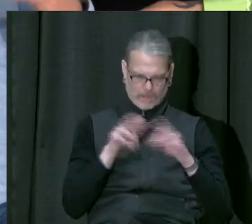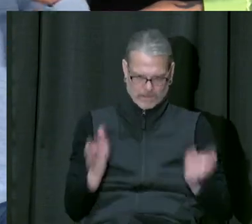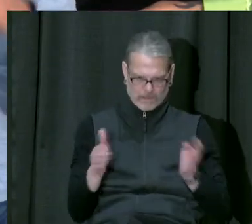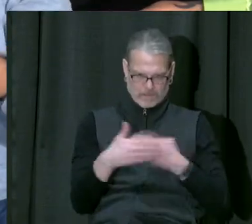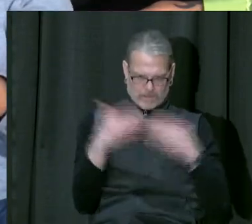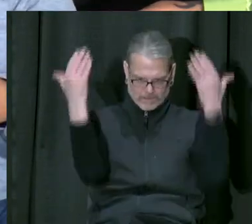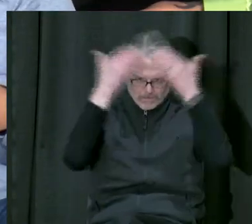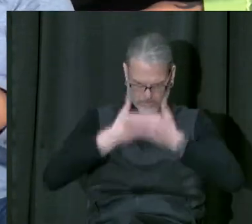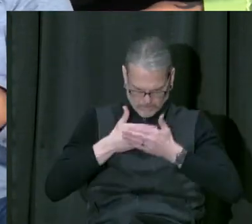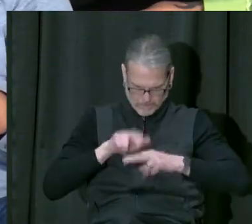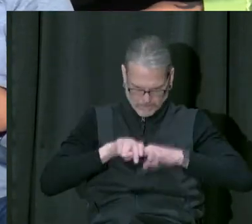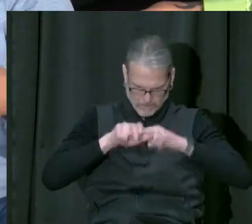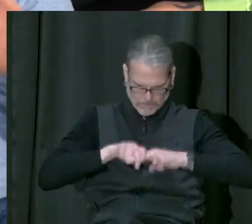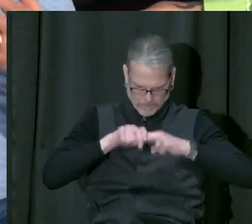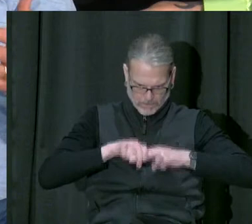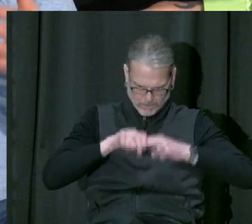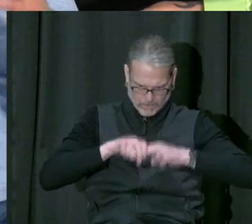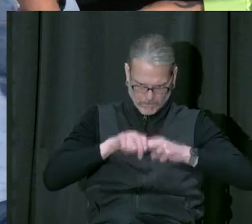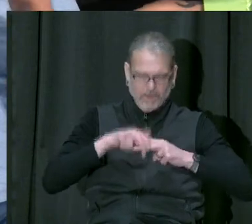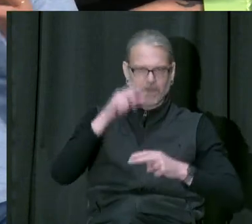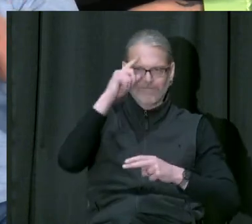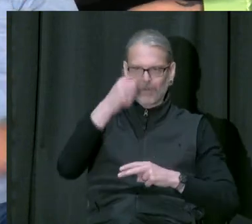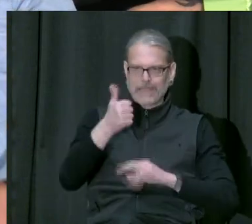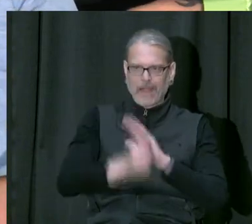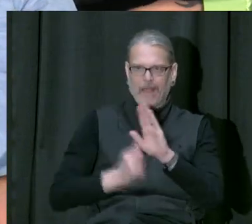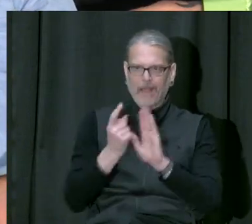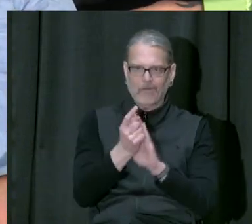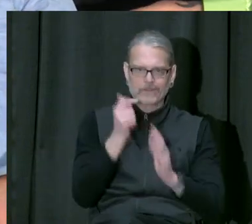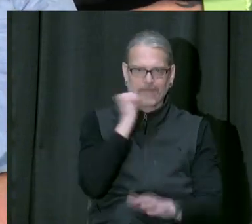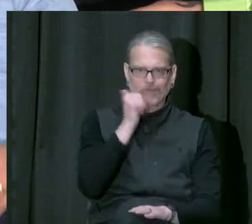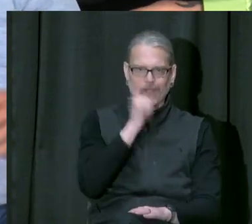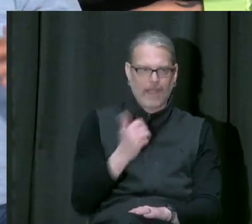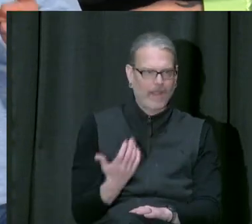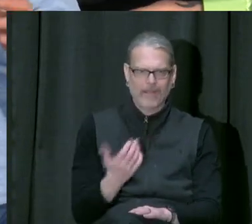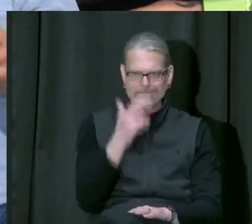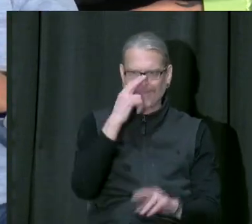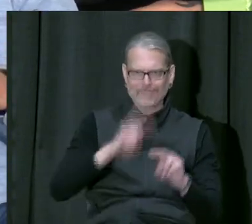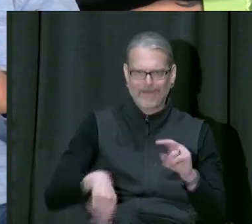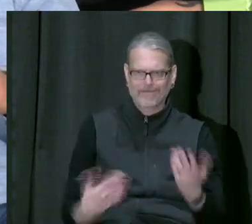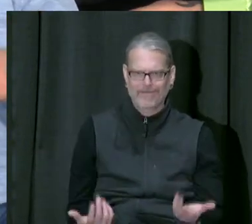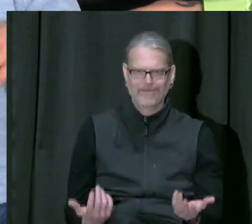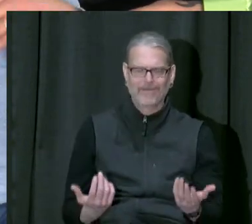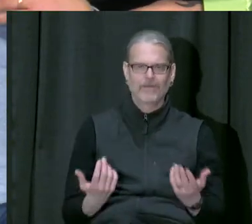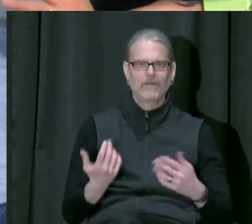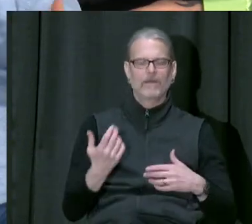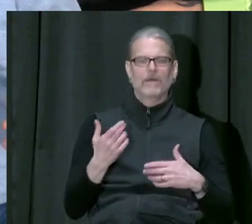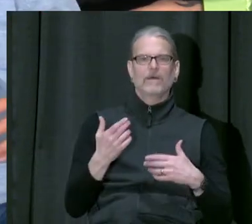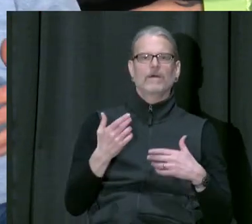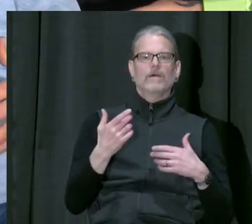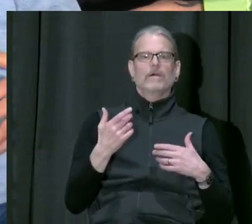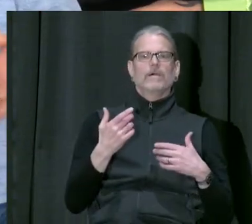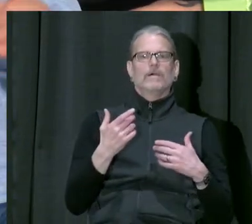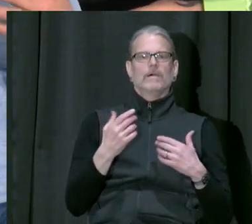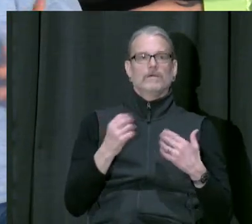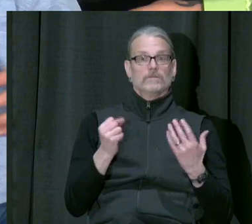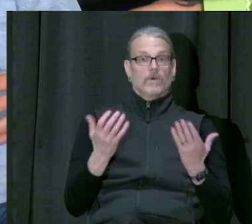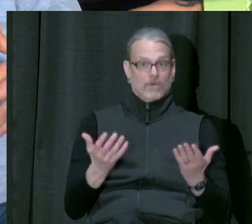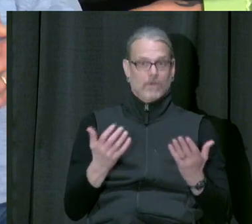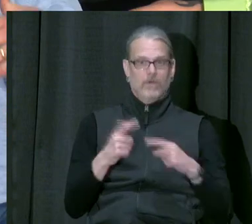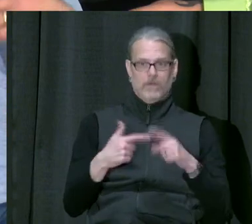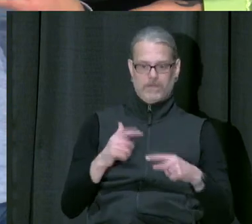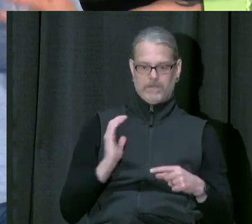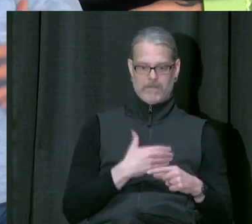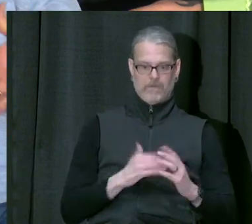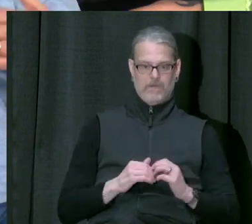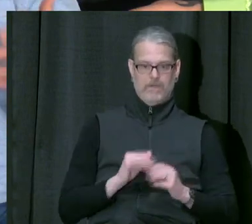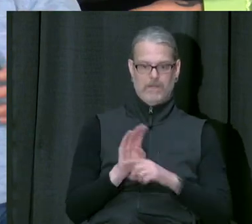time making documents accessible, right? That's not exactly a fun thing for us. That being said, as we built our